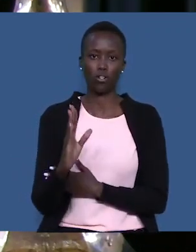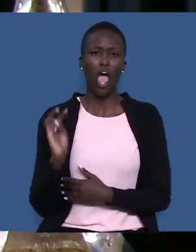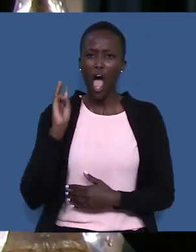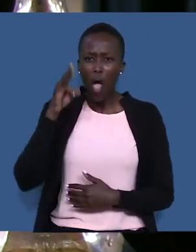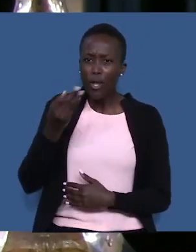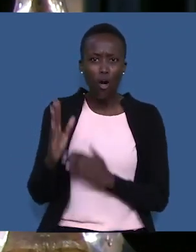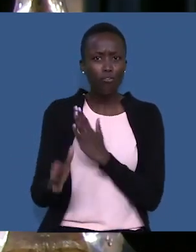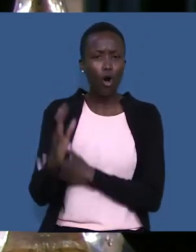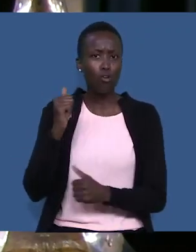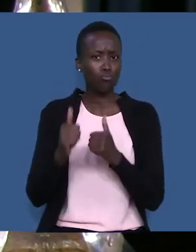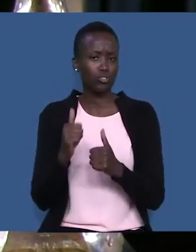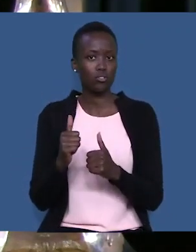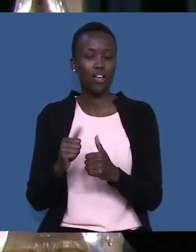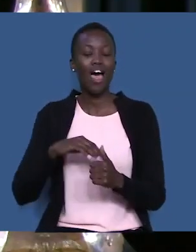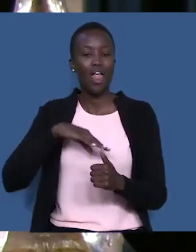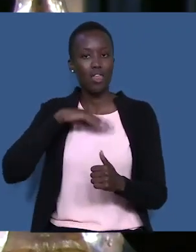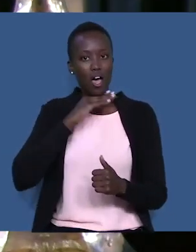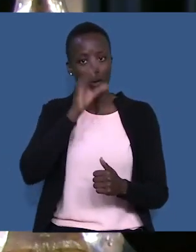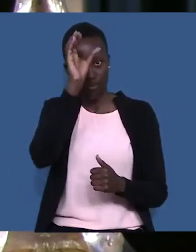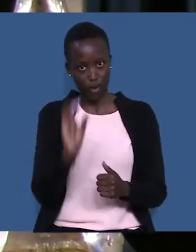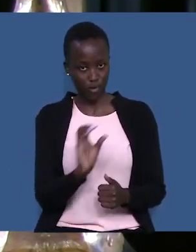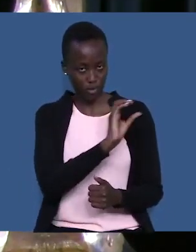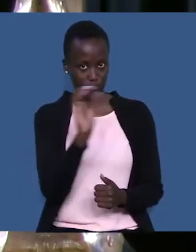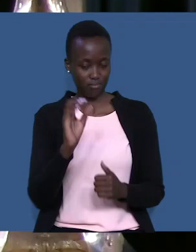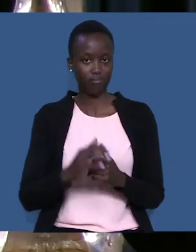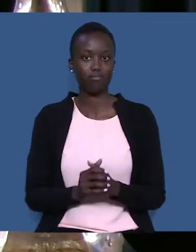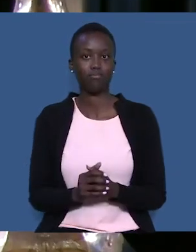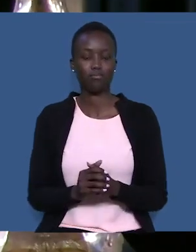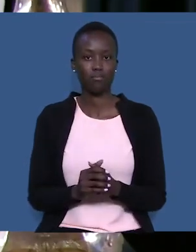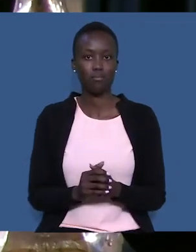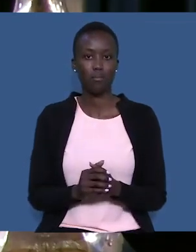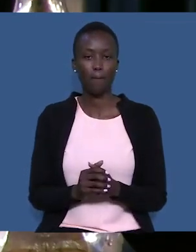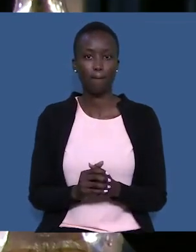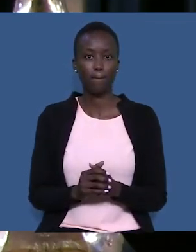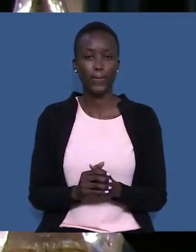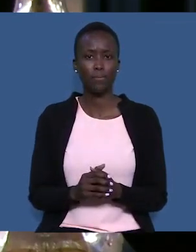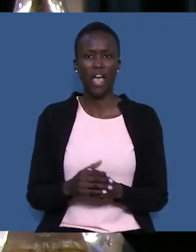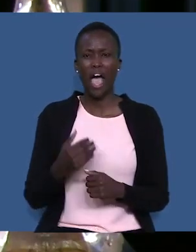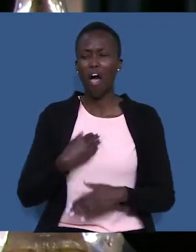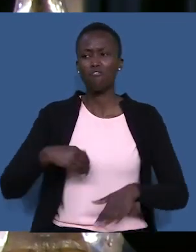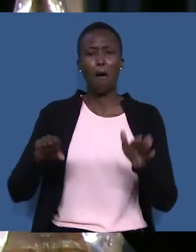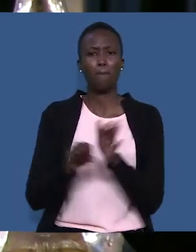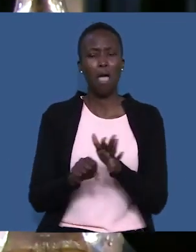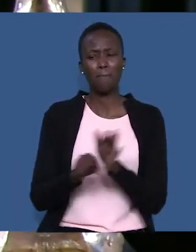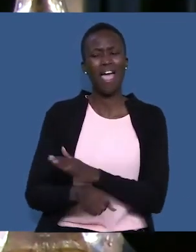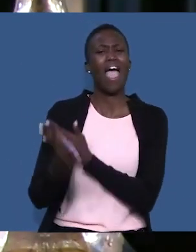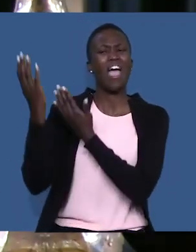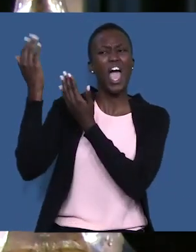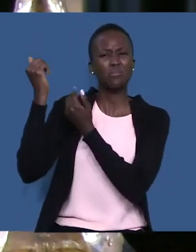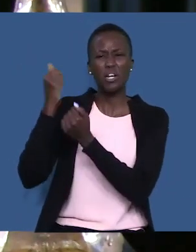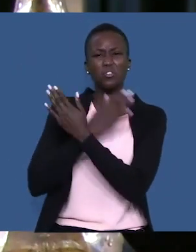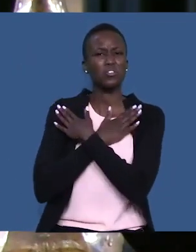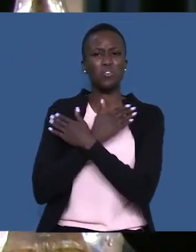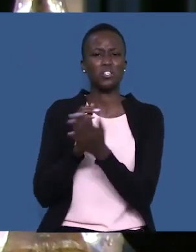on the cross for you and me. And it was put on him even the expectation. There were so many other expectations that his friends